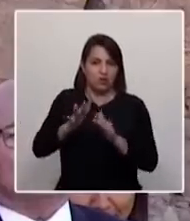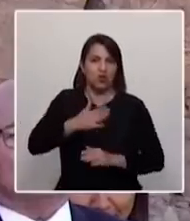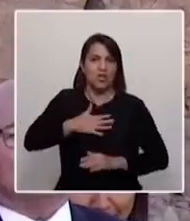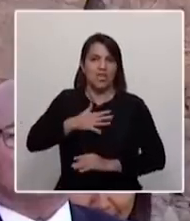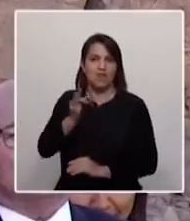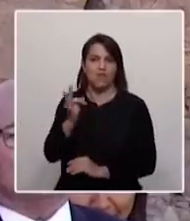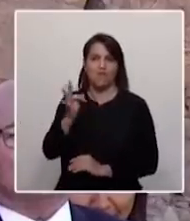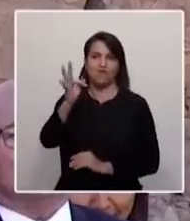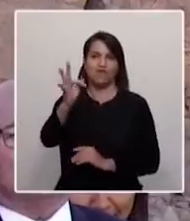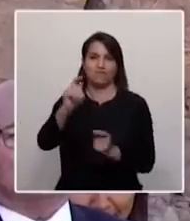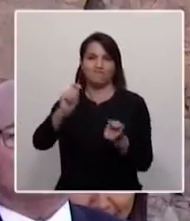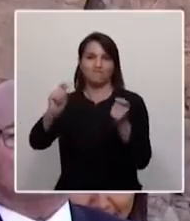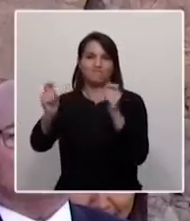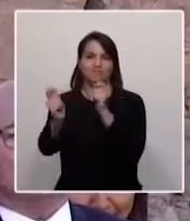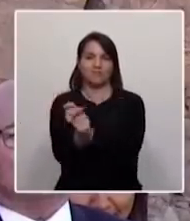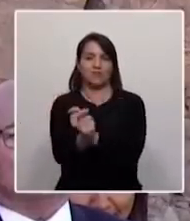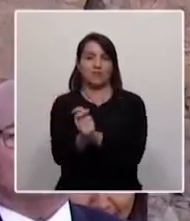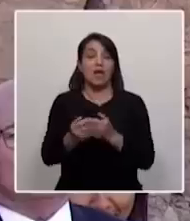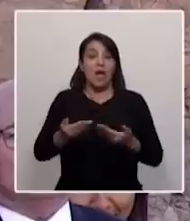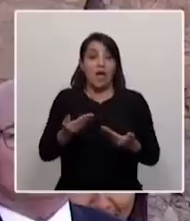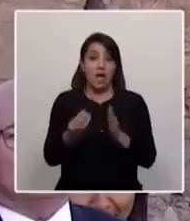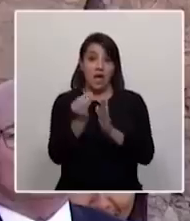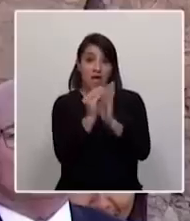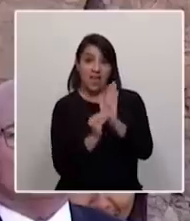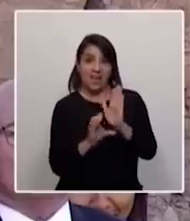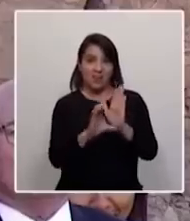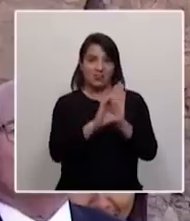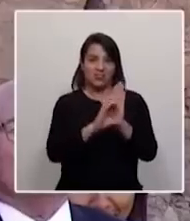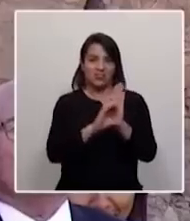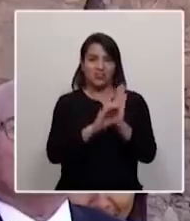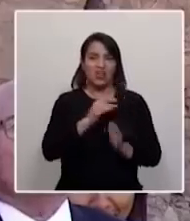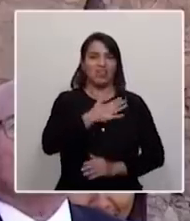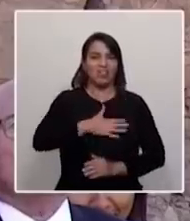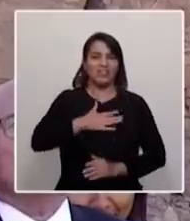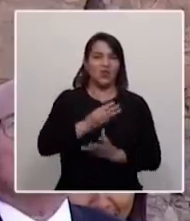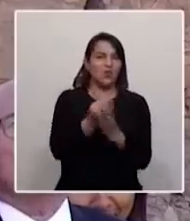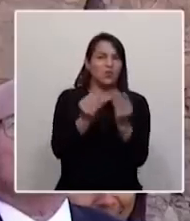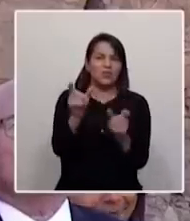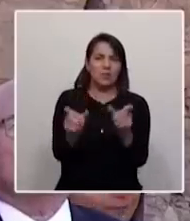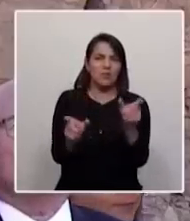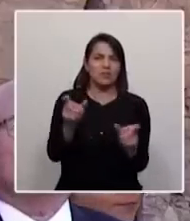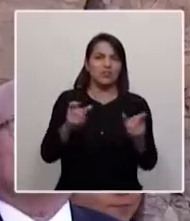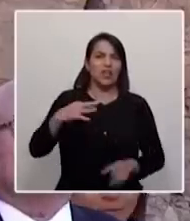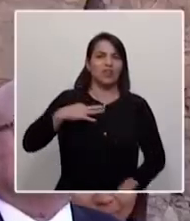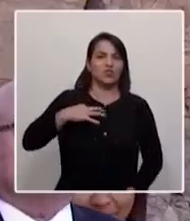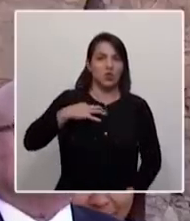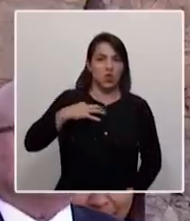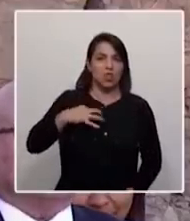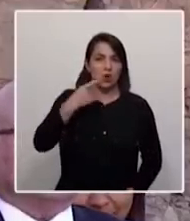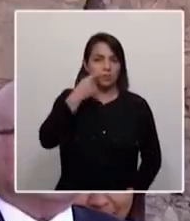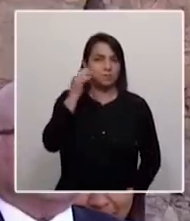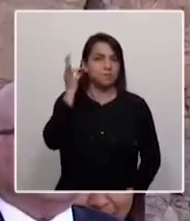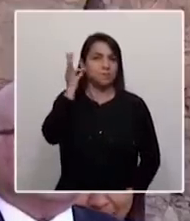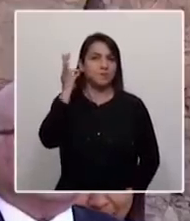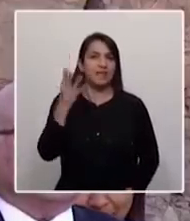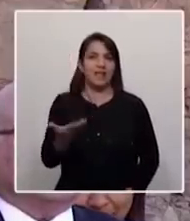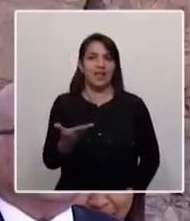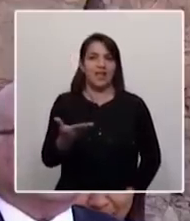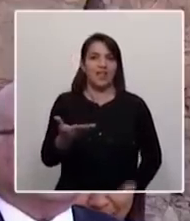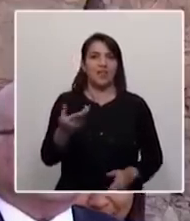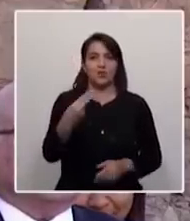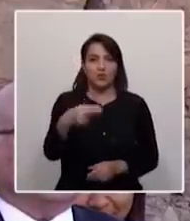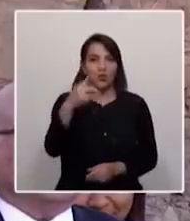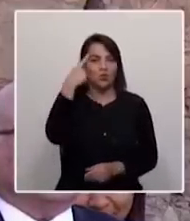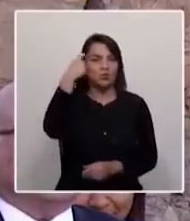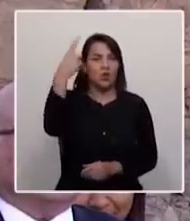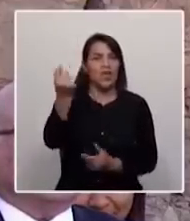future. These are the wishes of millions of citizens who place their dreams and hopes in this process. This text